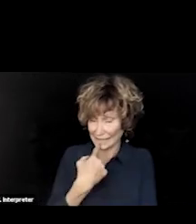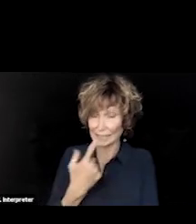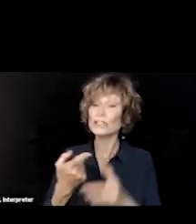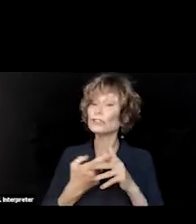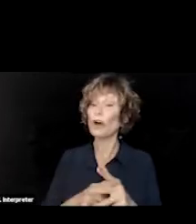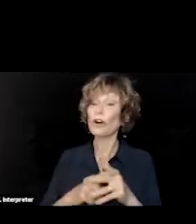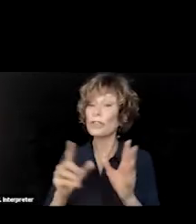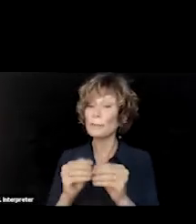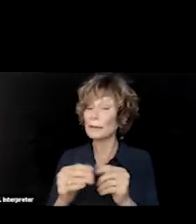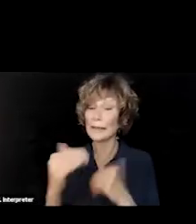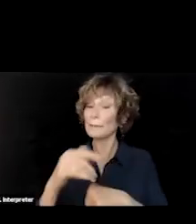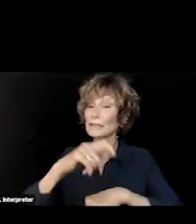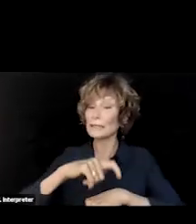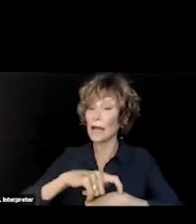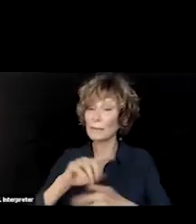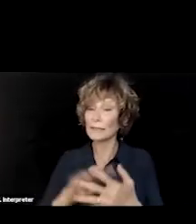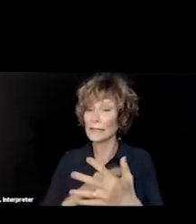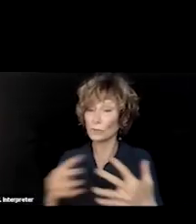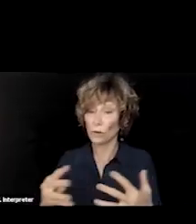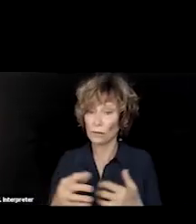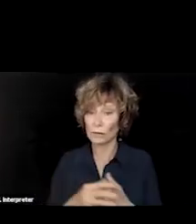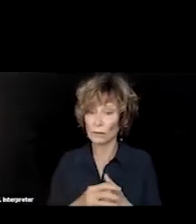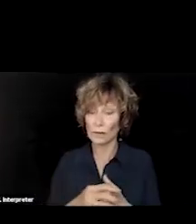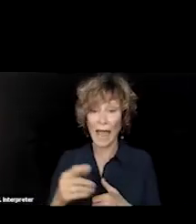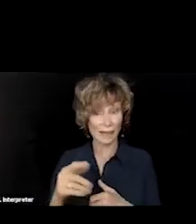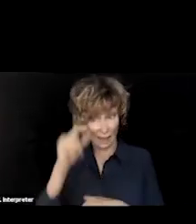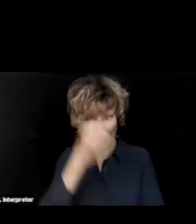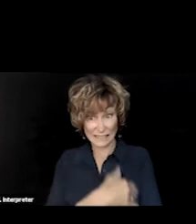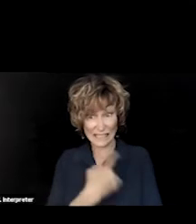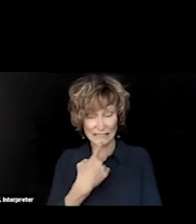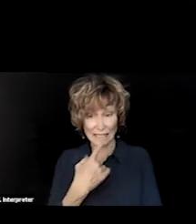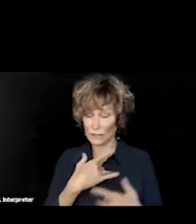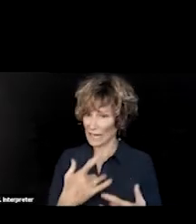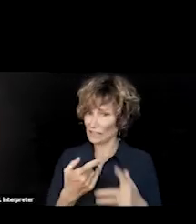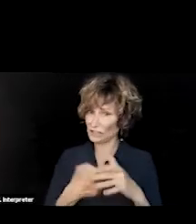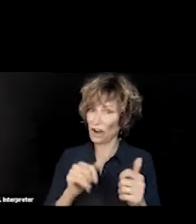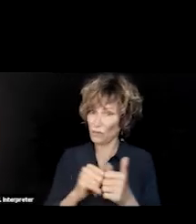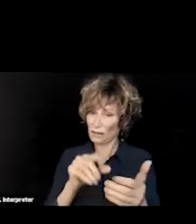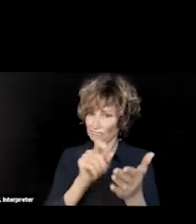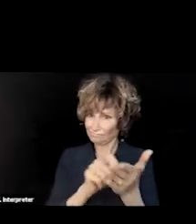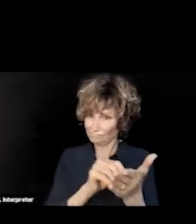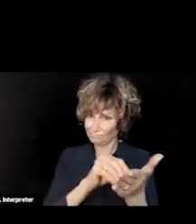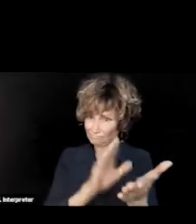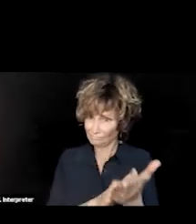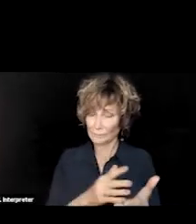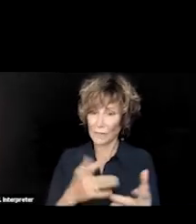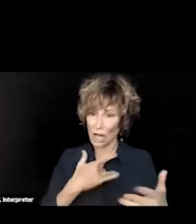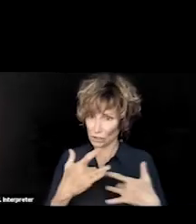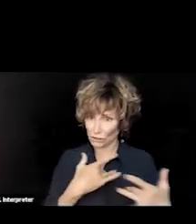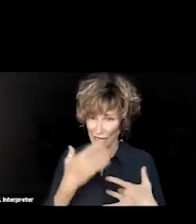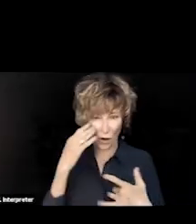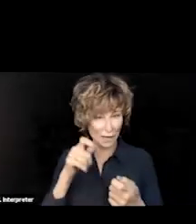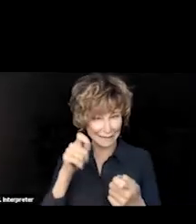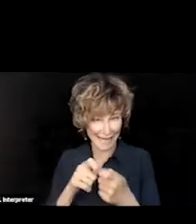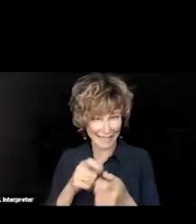started. We have limited time on the schedule." And then he said, "We usually start with documenting parent concerns," and I knew